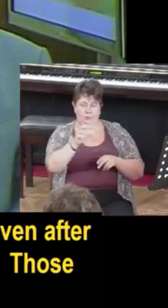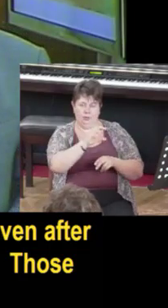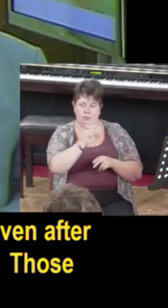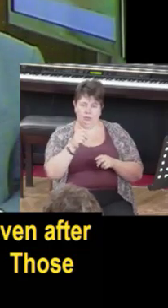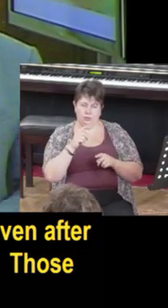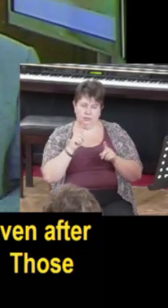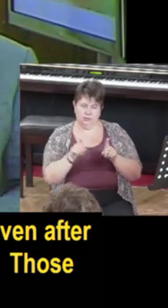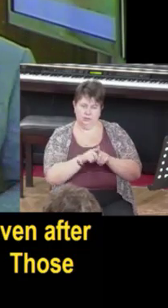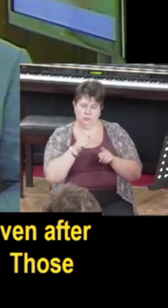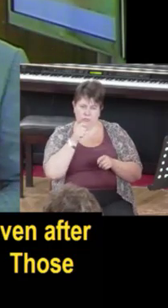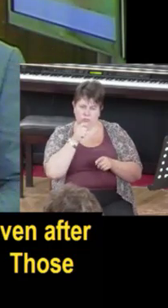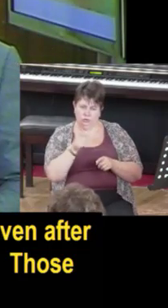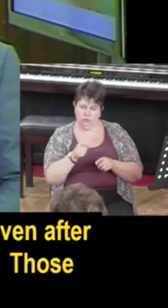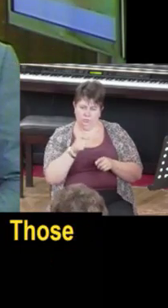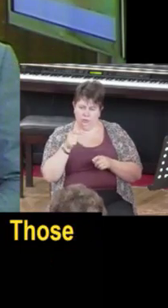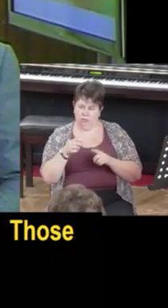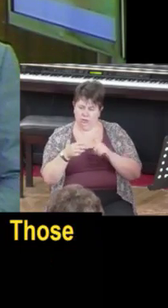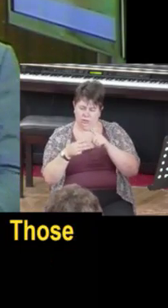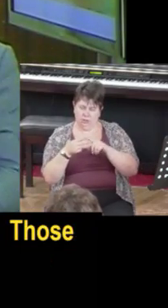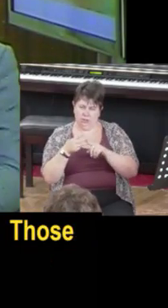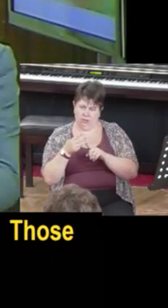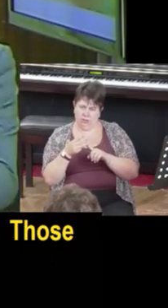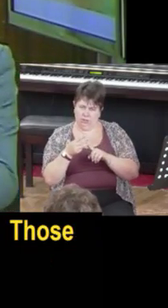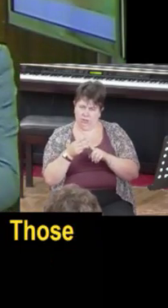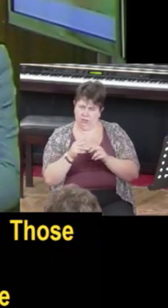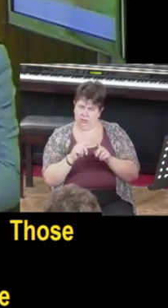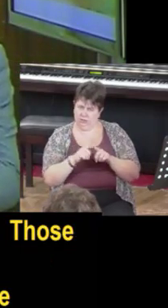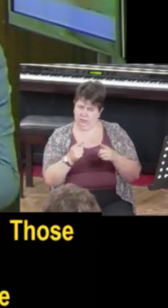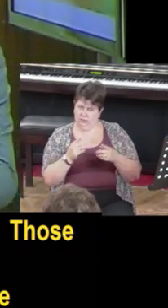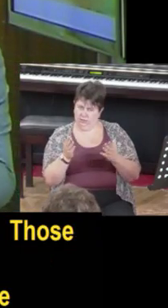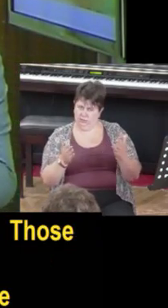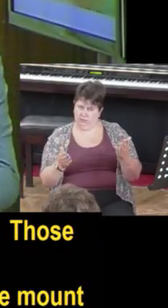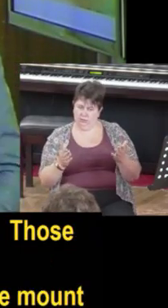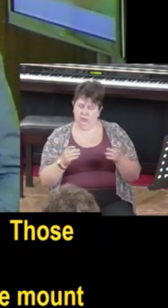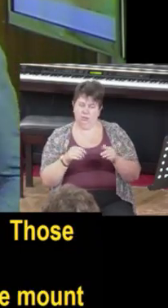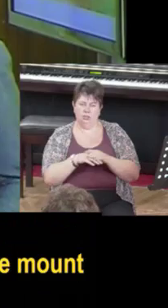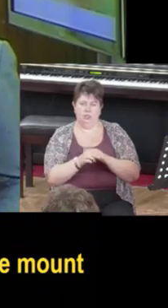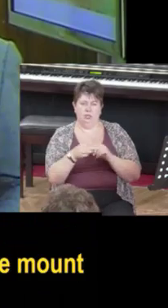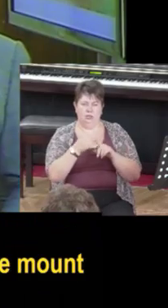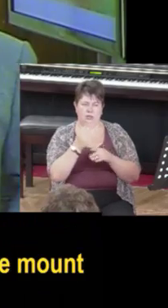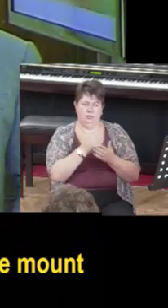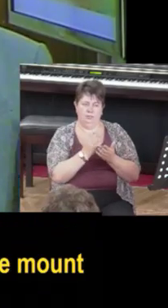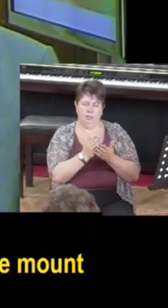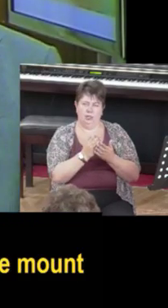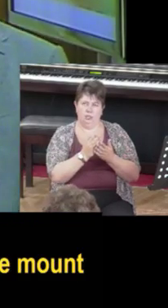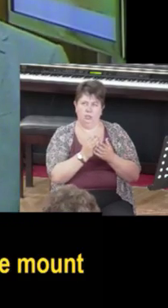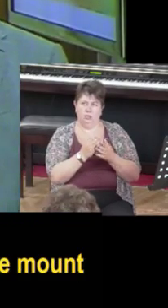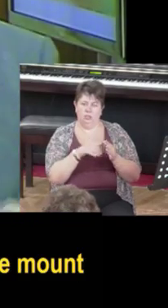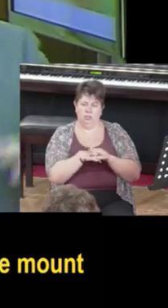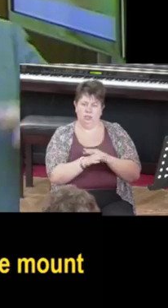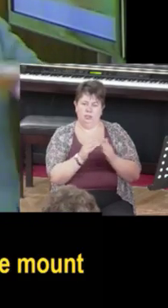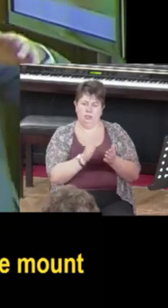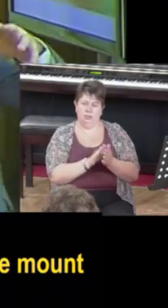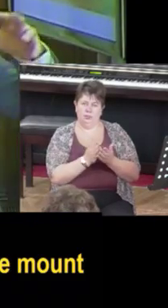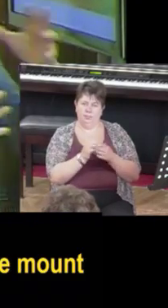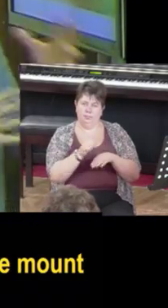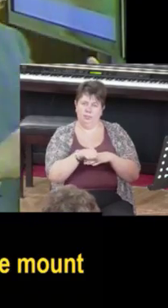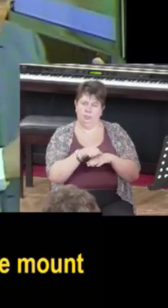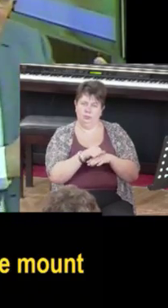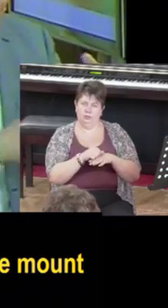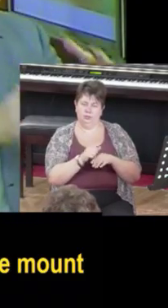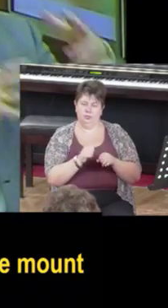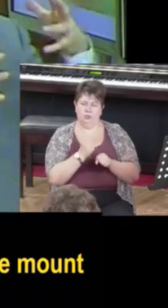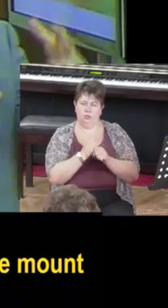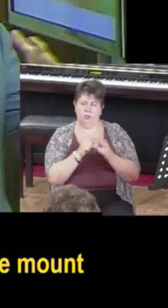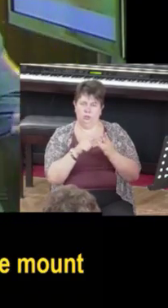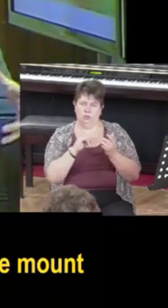Those words are repeated in 3 out of the 4 Gospels that we have. And they very much echo